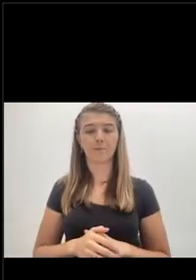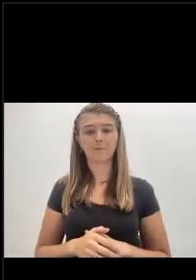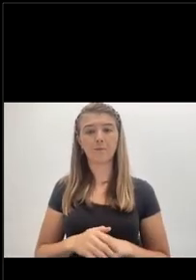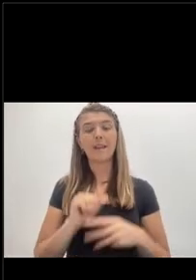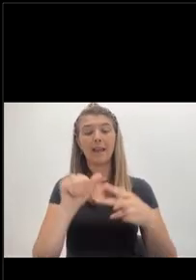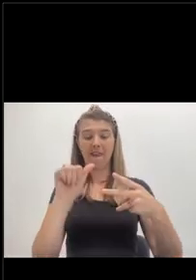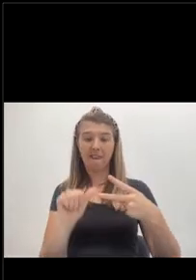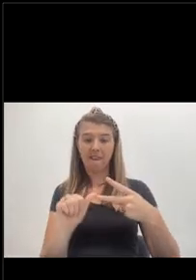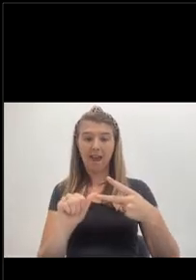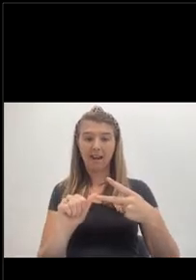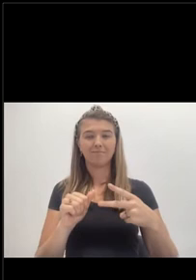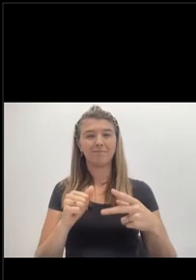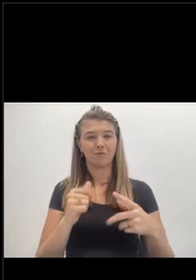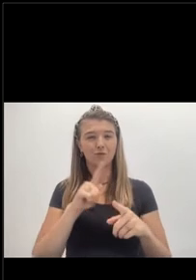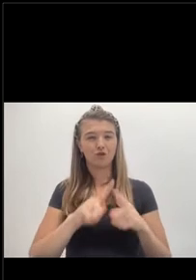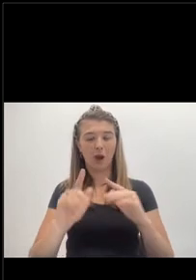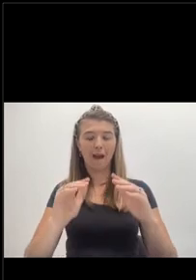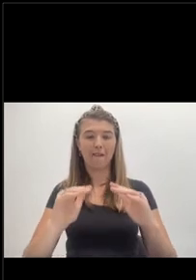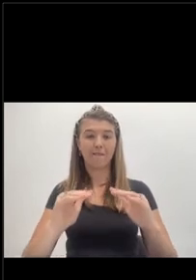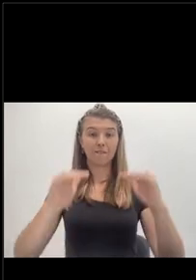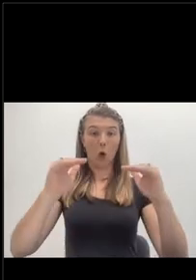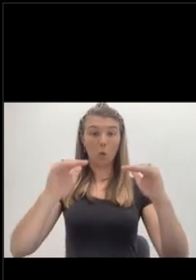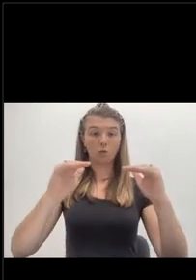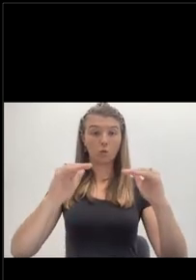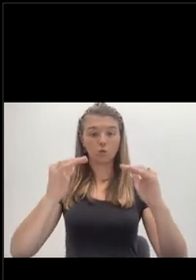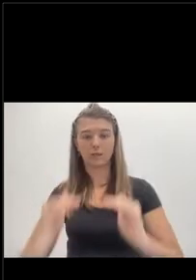float sink operation, and we're rather lucky